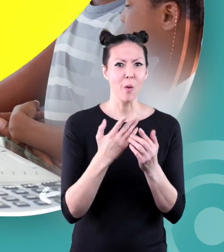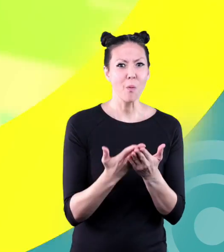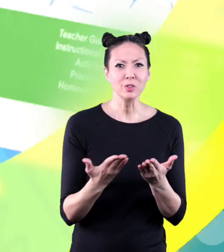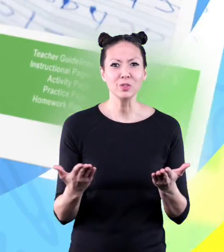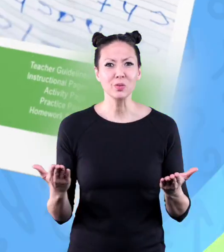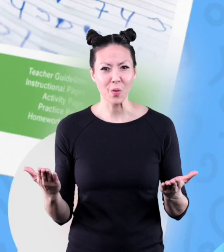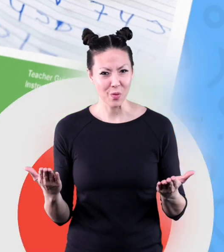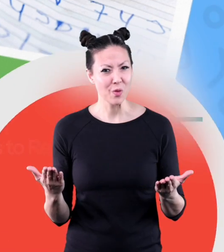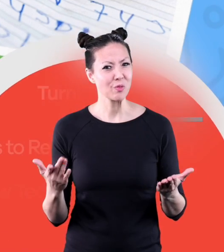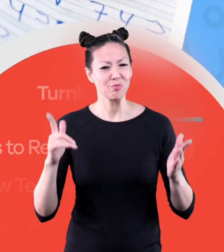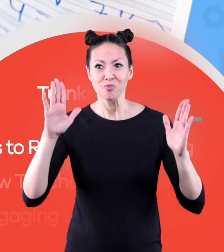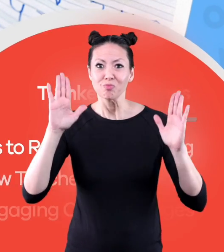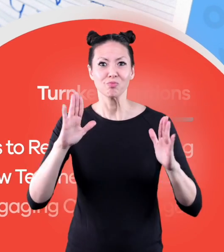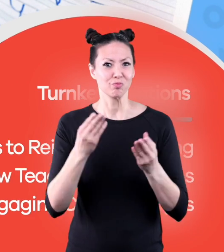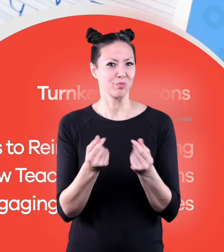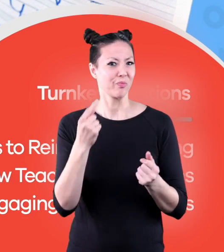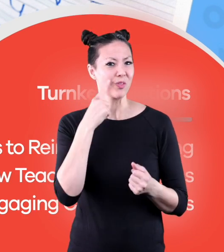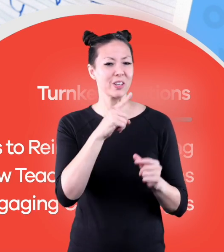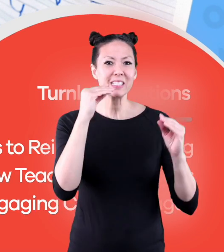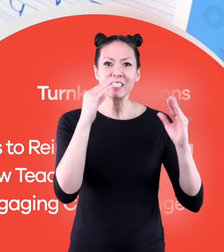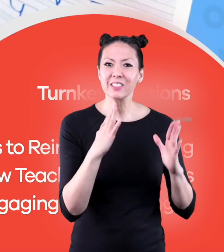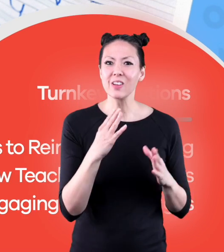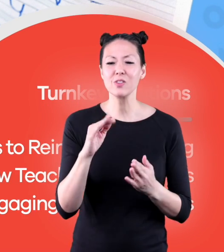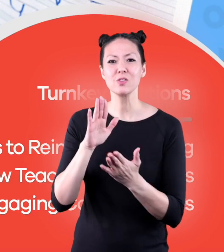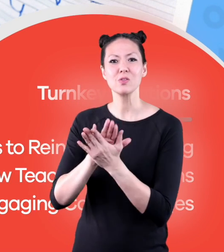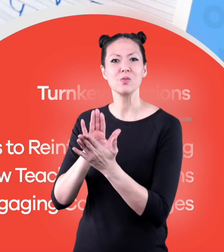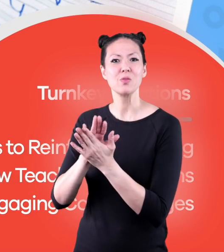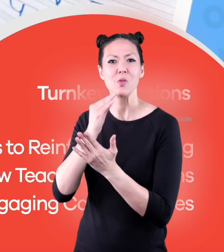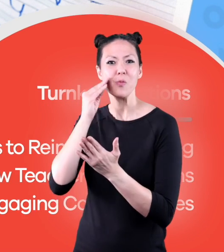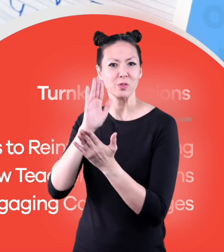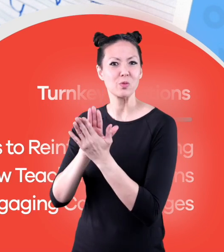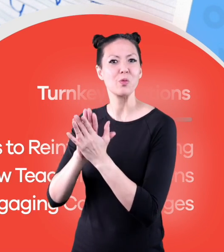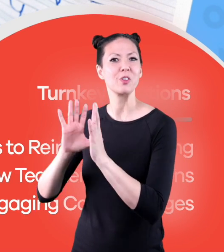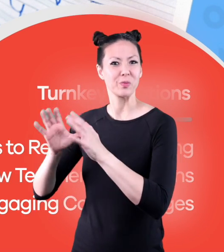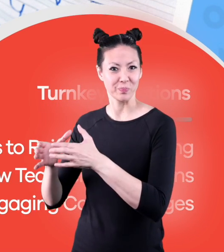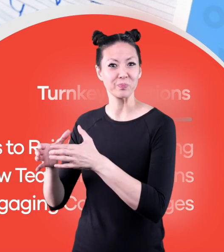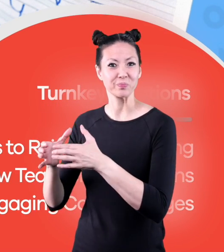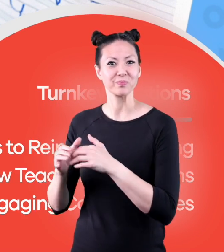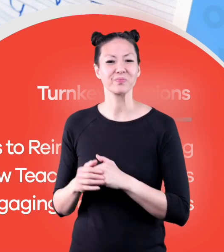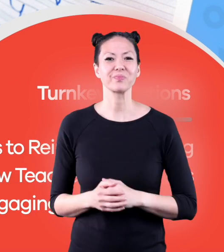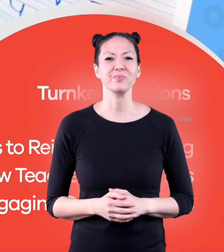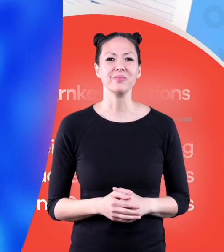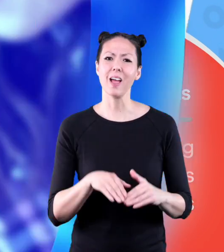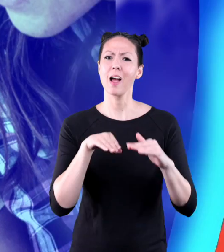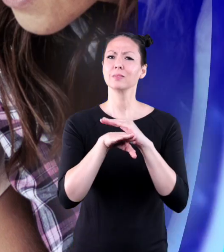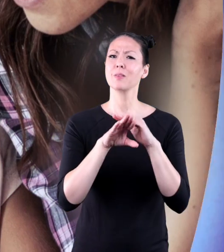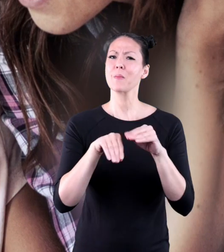resources and turnkey solutions for teachers and homeschoolers.